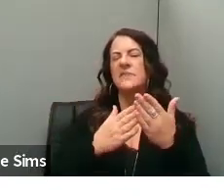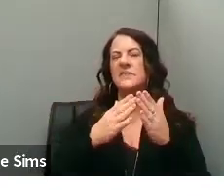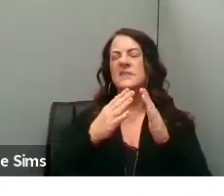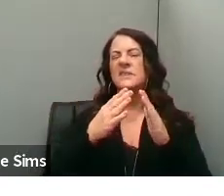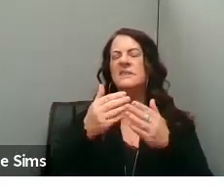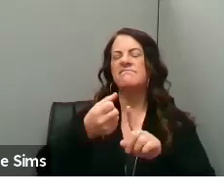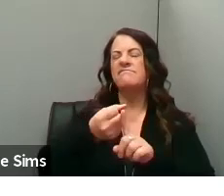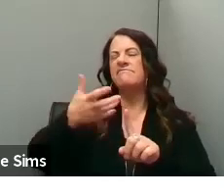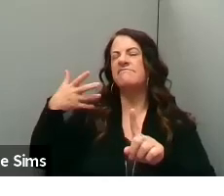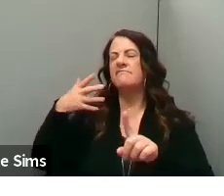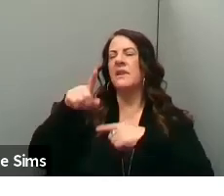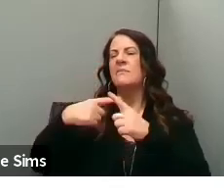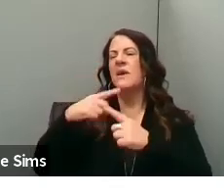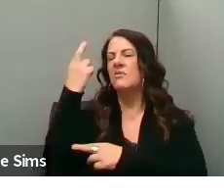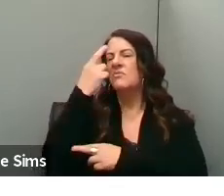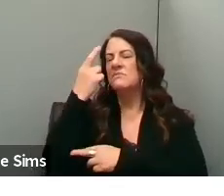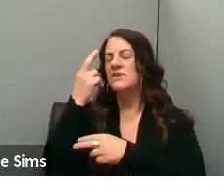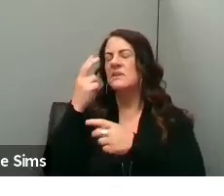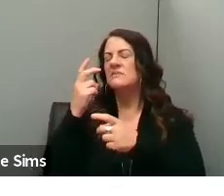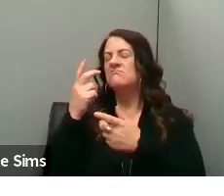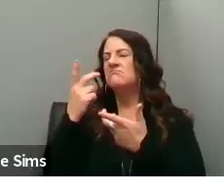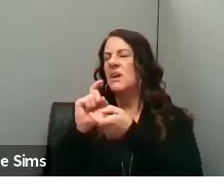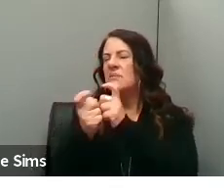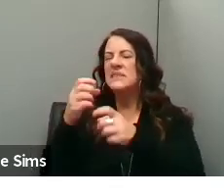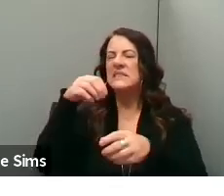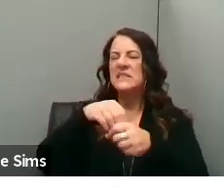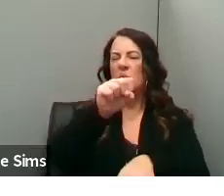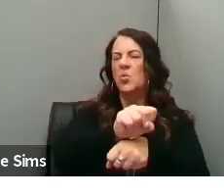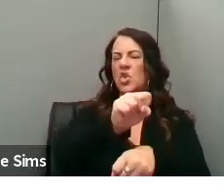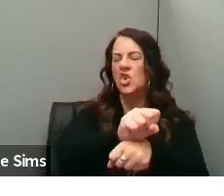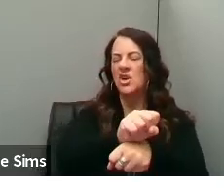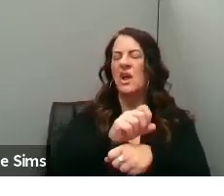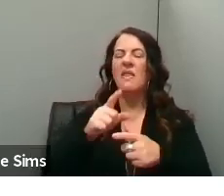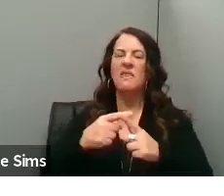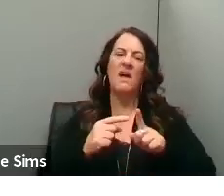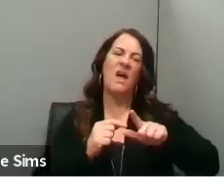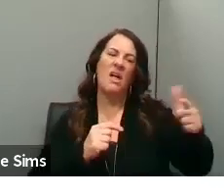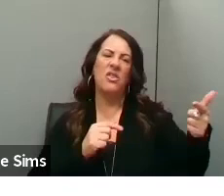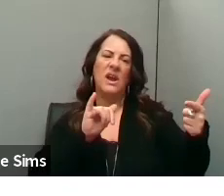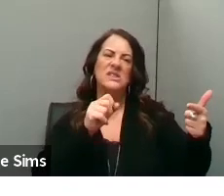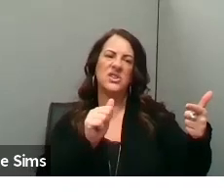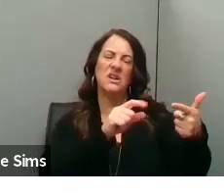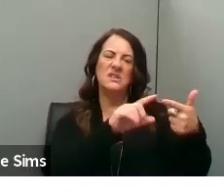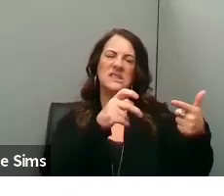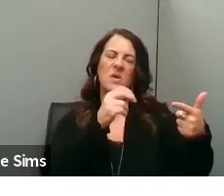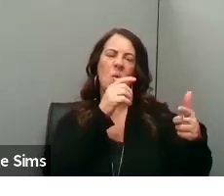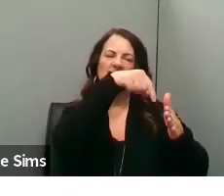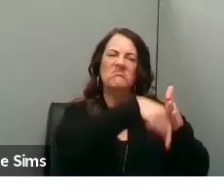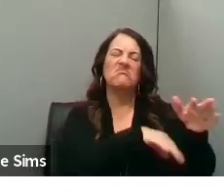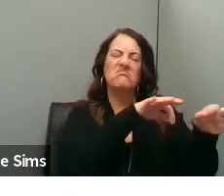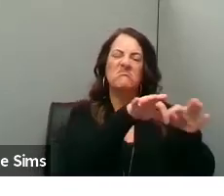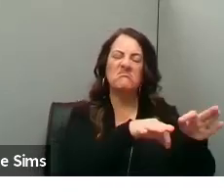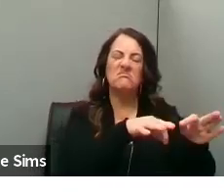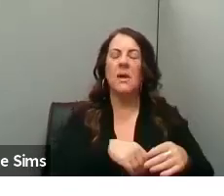accommodations in the workplace, and then I'll turn it over to Aisha and Stephen to talk about it in more detail. What we want to accomplish today is to give